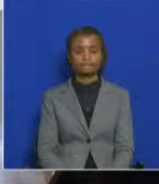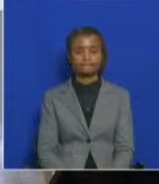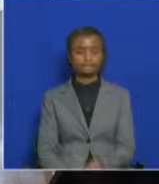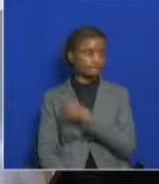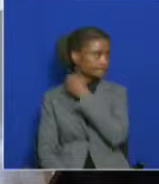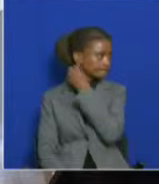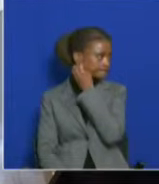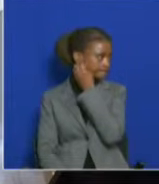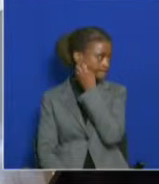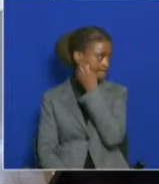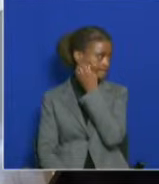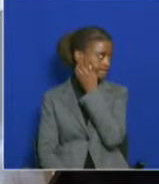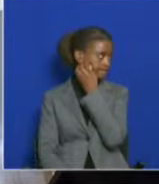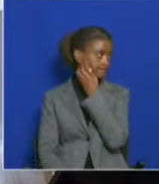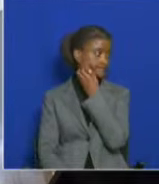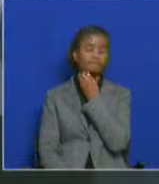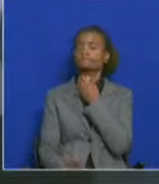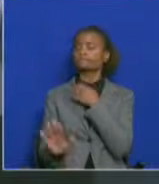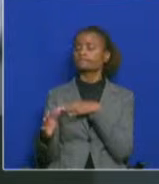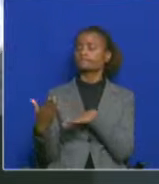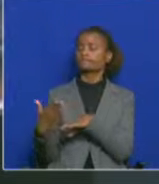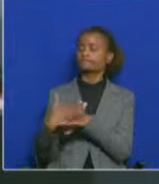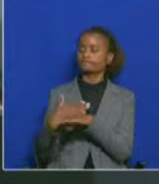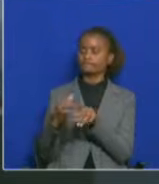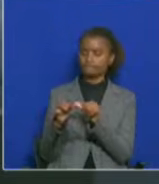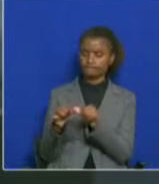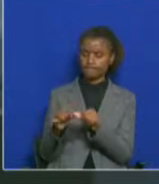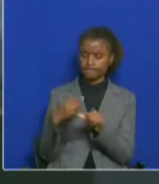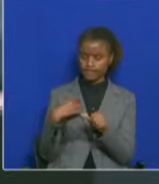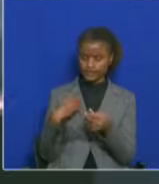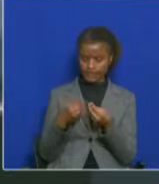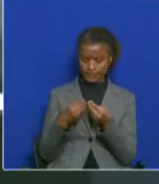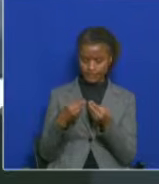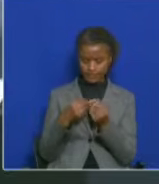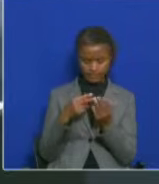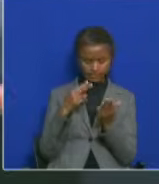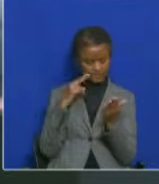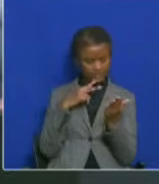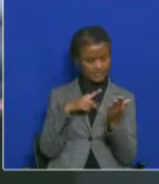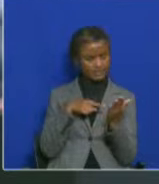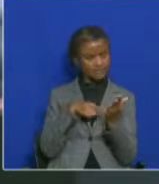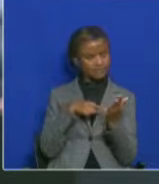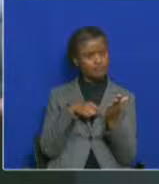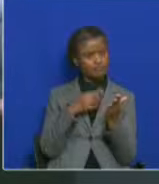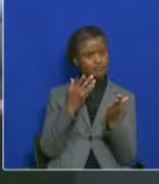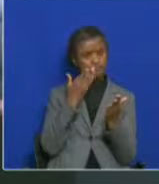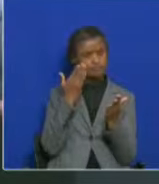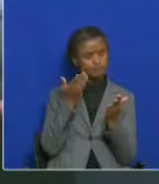There's just something that troubles me on 6209.